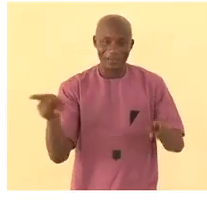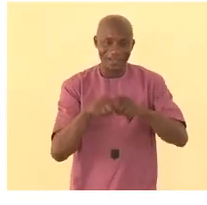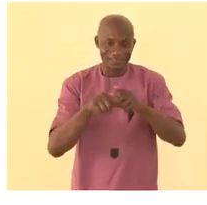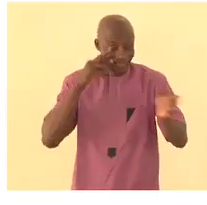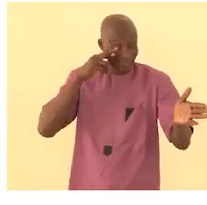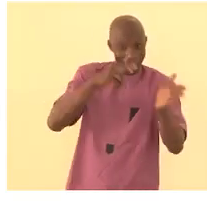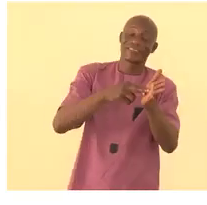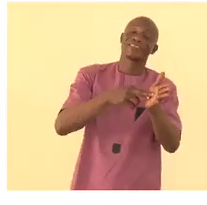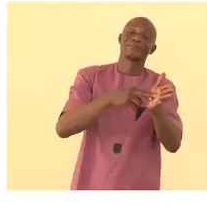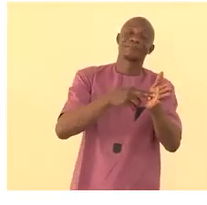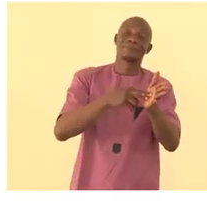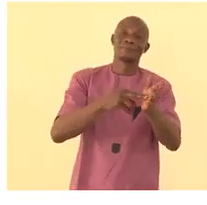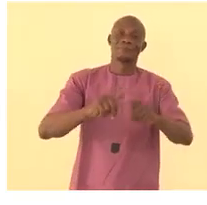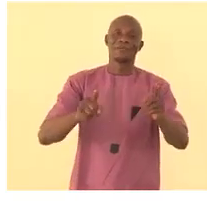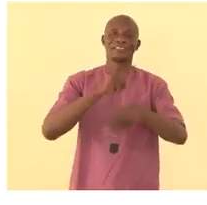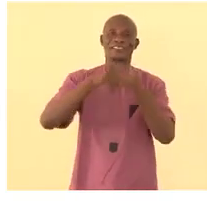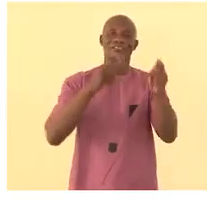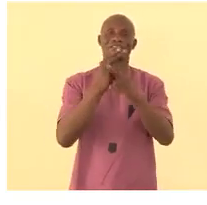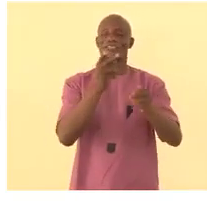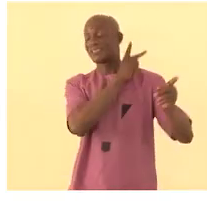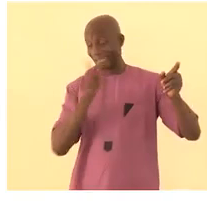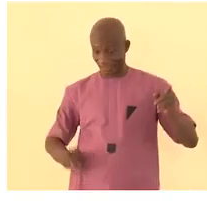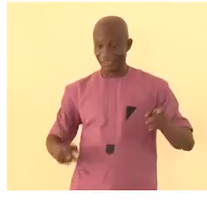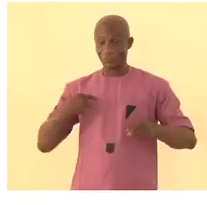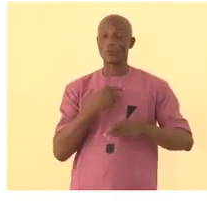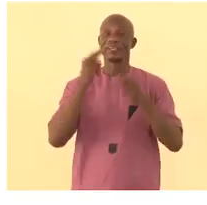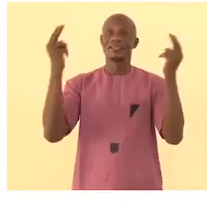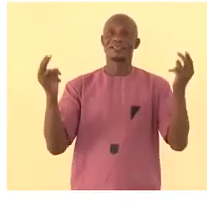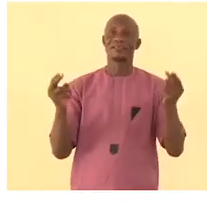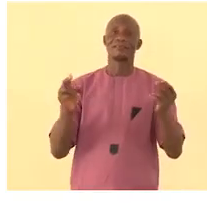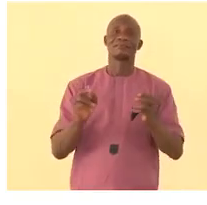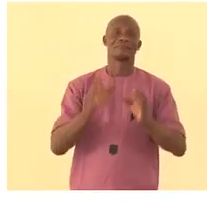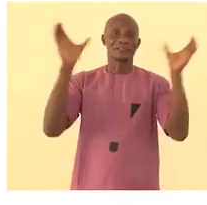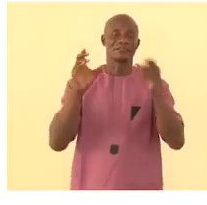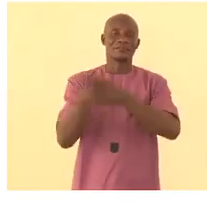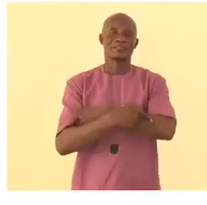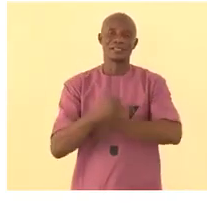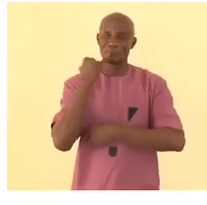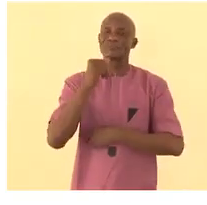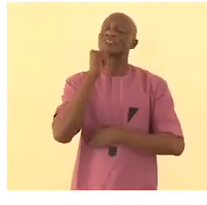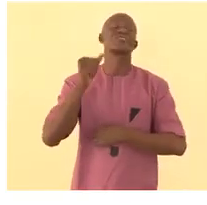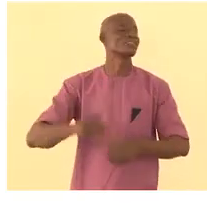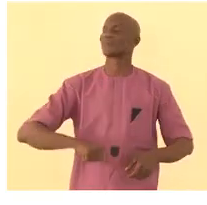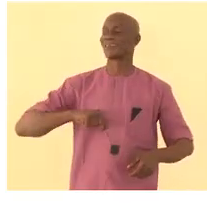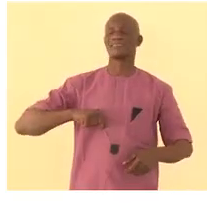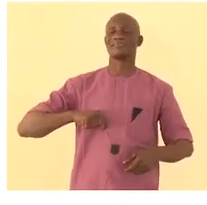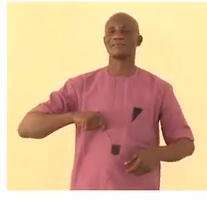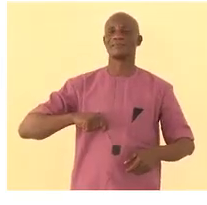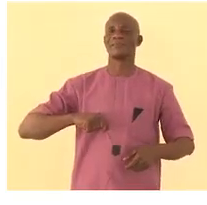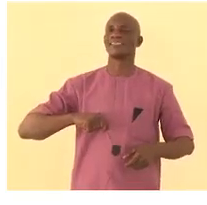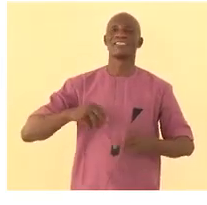affirmation. But the universal King we celebrate today is unassuming. He is